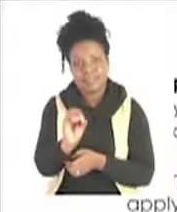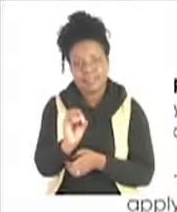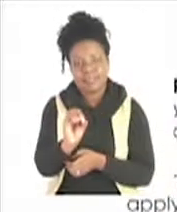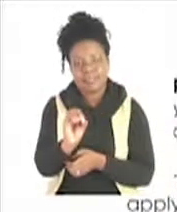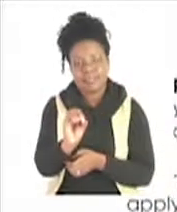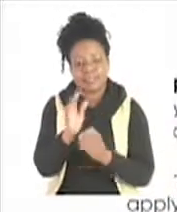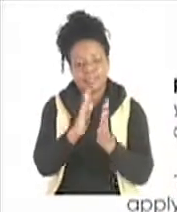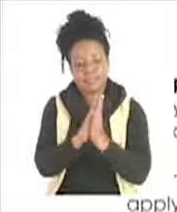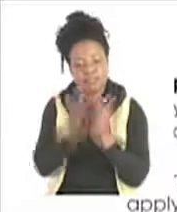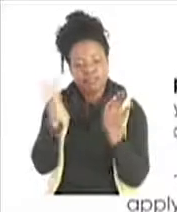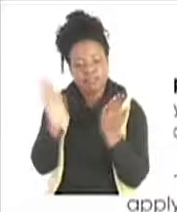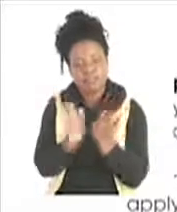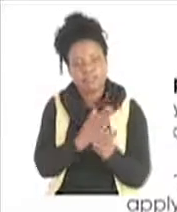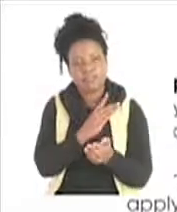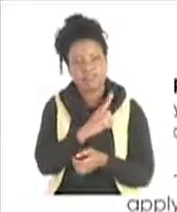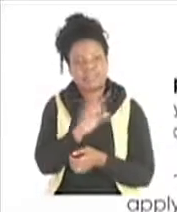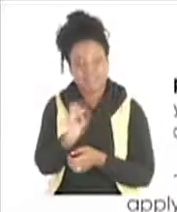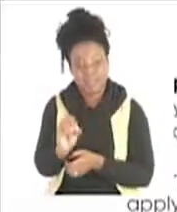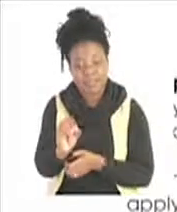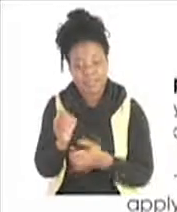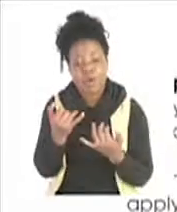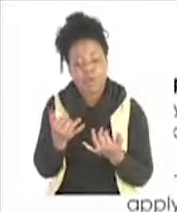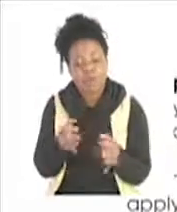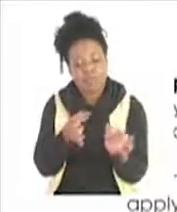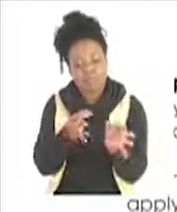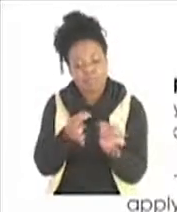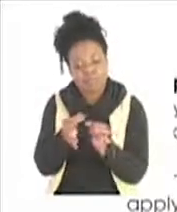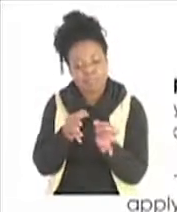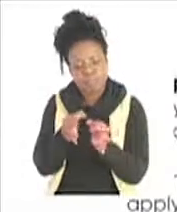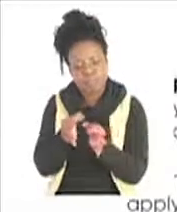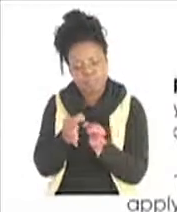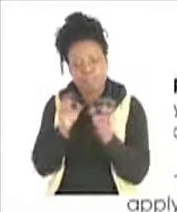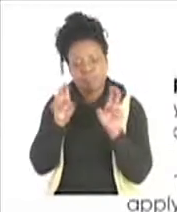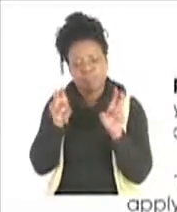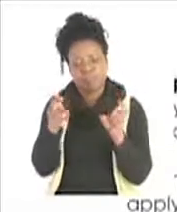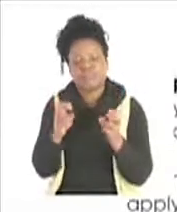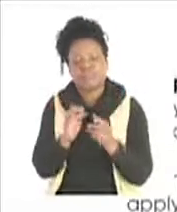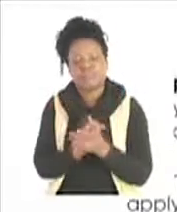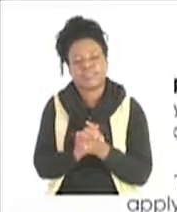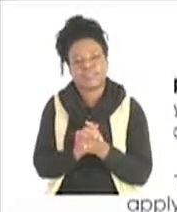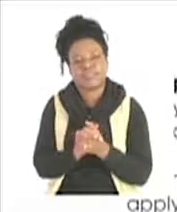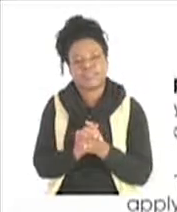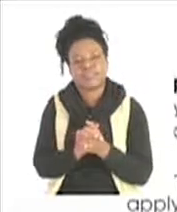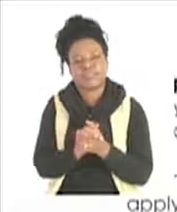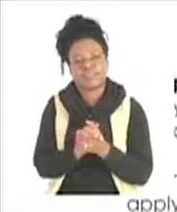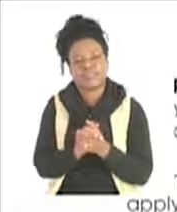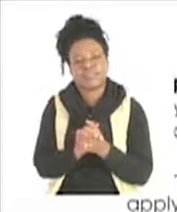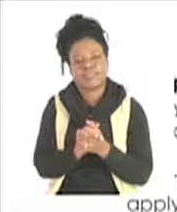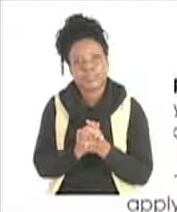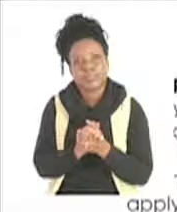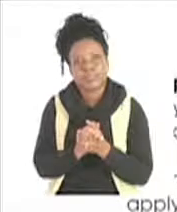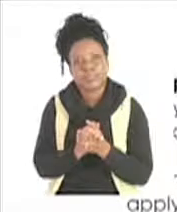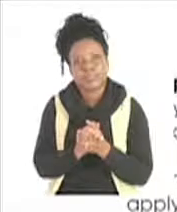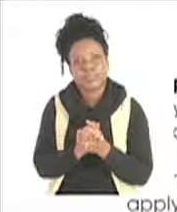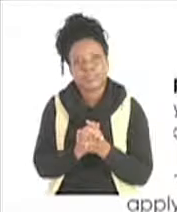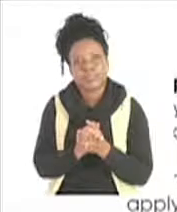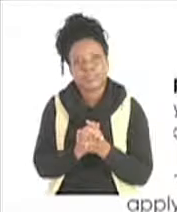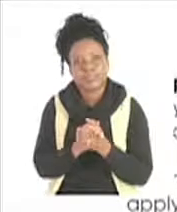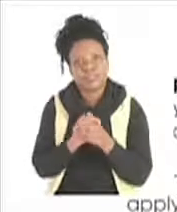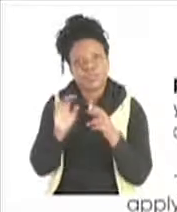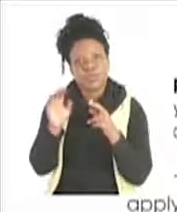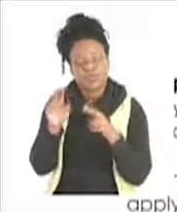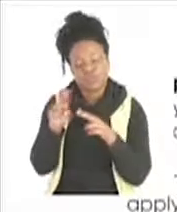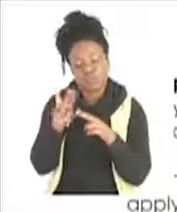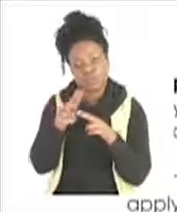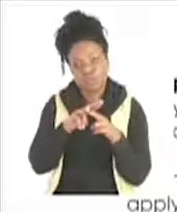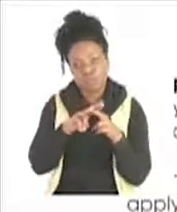page 10? Yes, now let's start with today's topic. As we said, order of operation, also known as